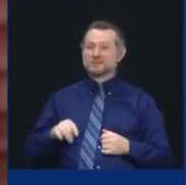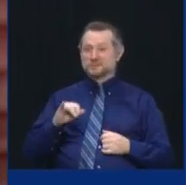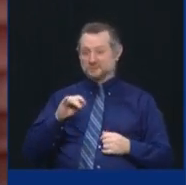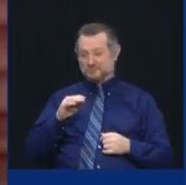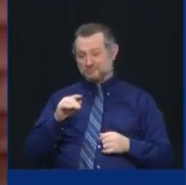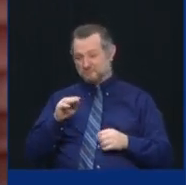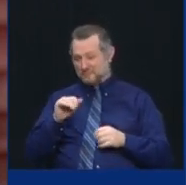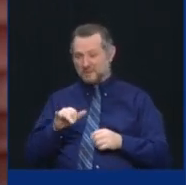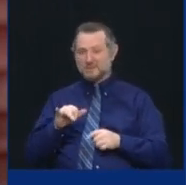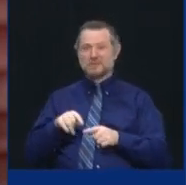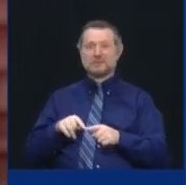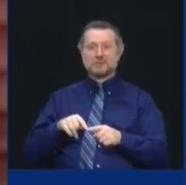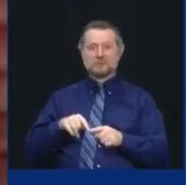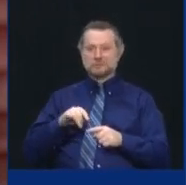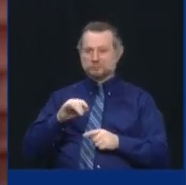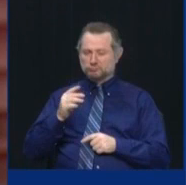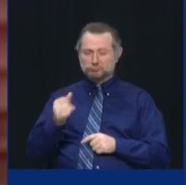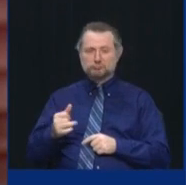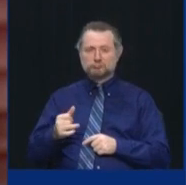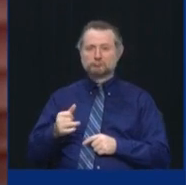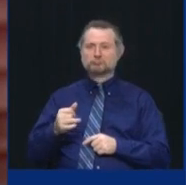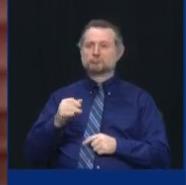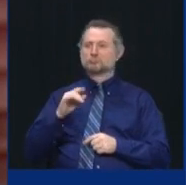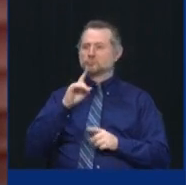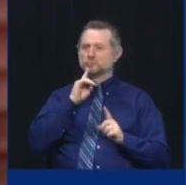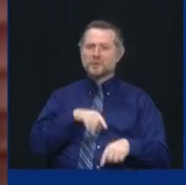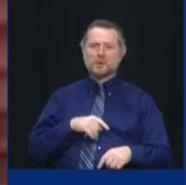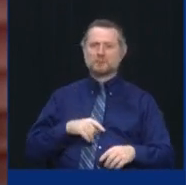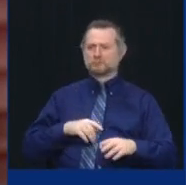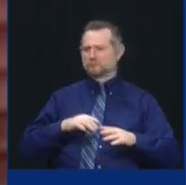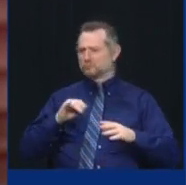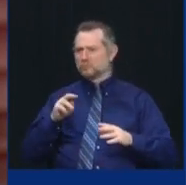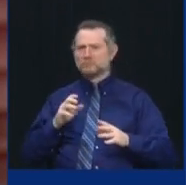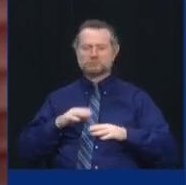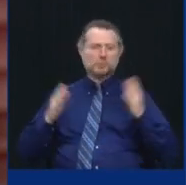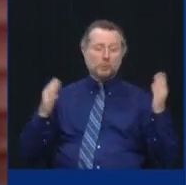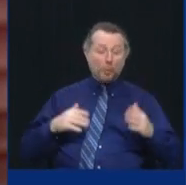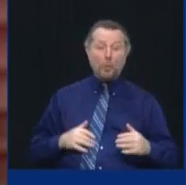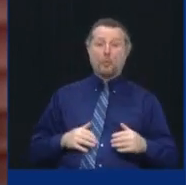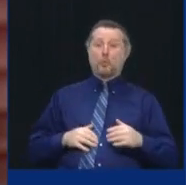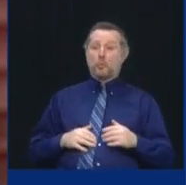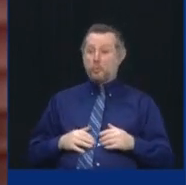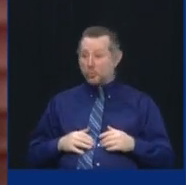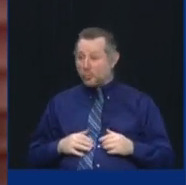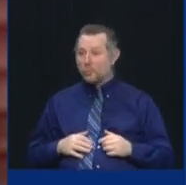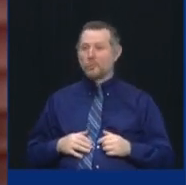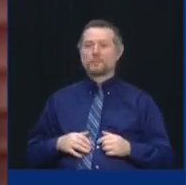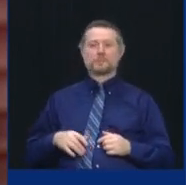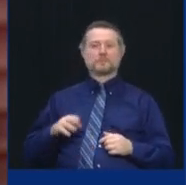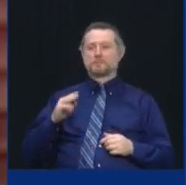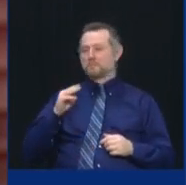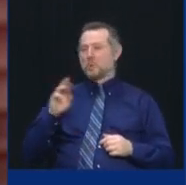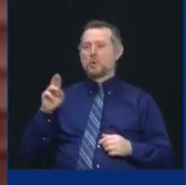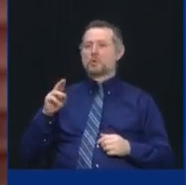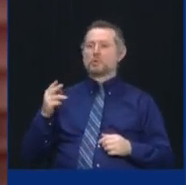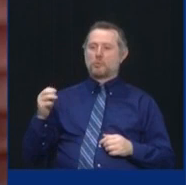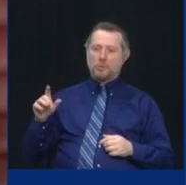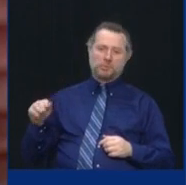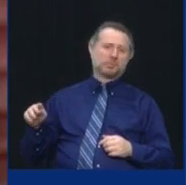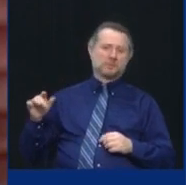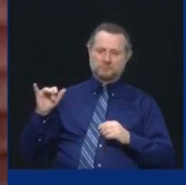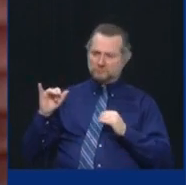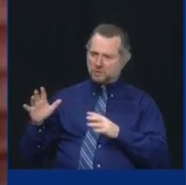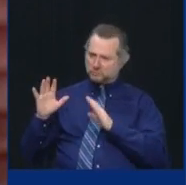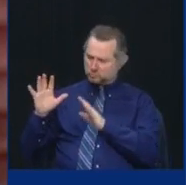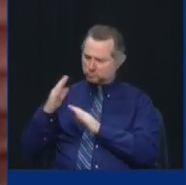says, you tell me when, and we'll turn on the lights. And that's exactly what Mr. Dolan is doing, and I want to thank